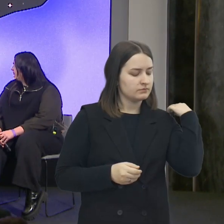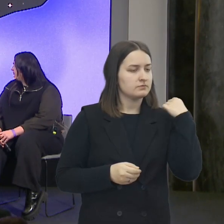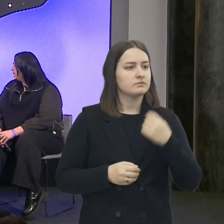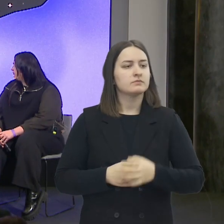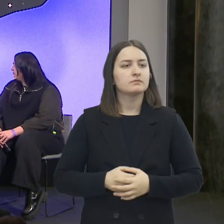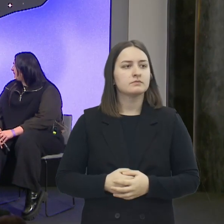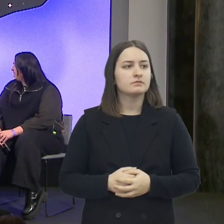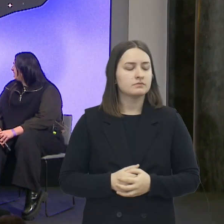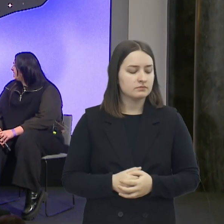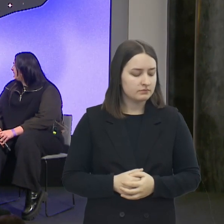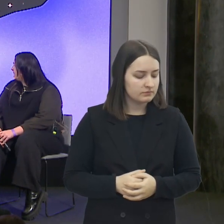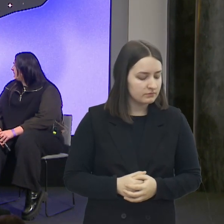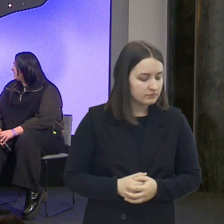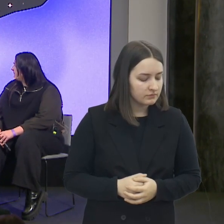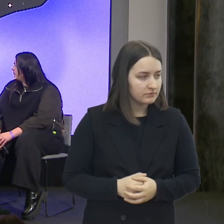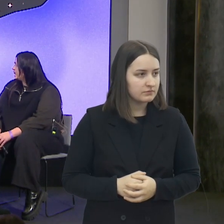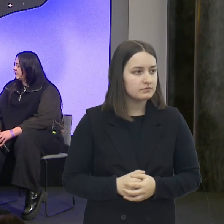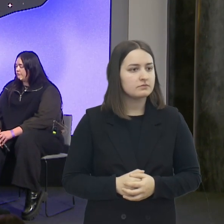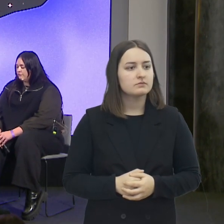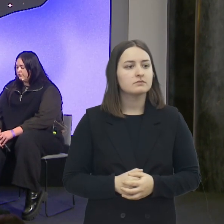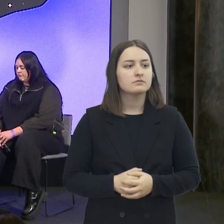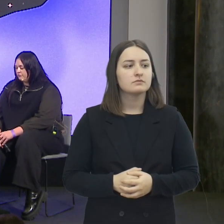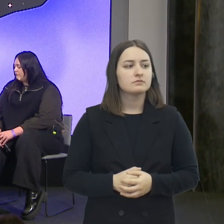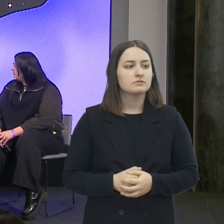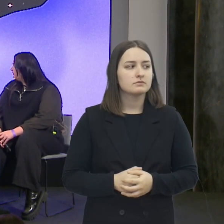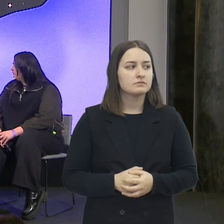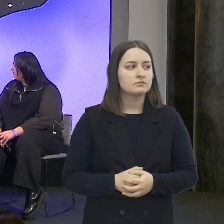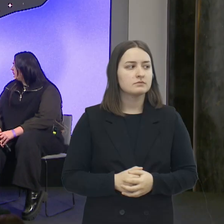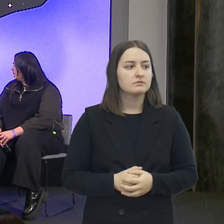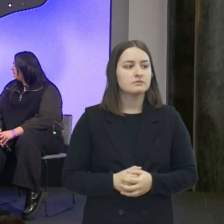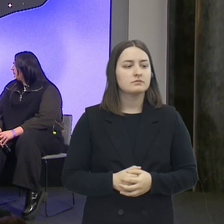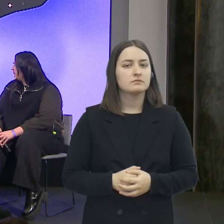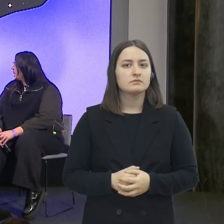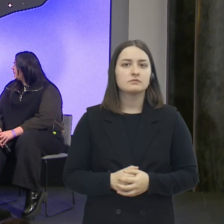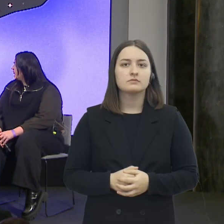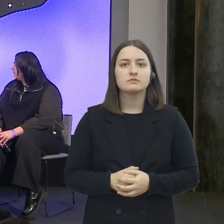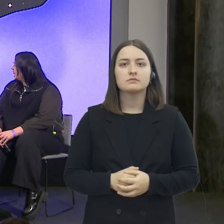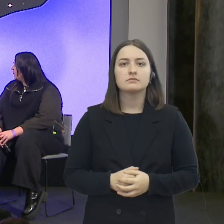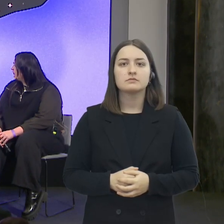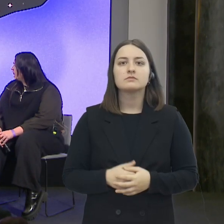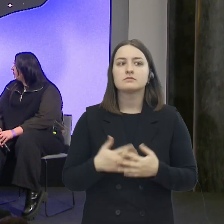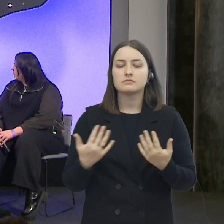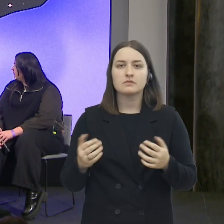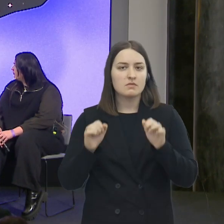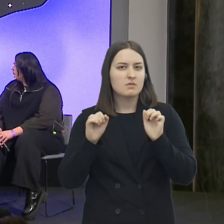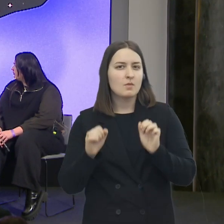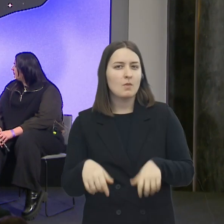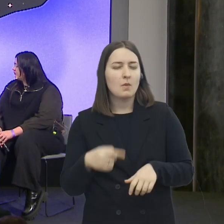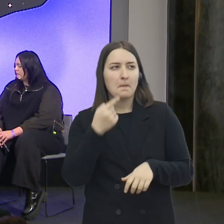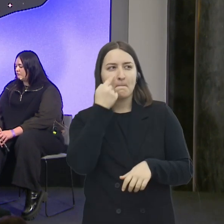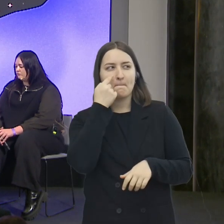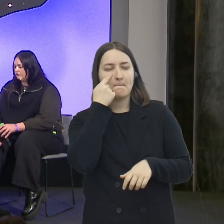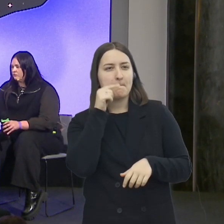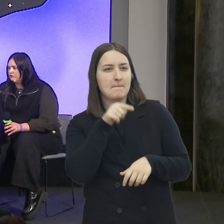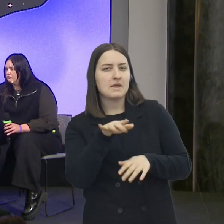You can notice that there is like homo and transphobic attitudes a lot, like especially when you work